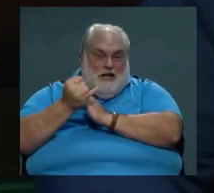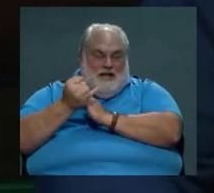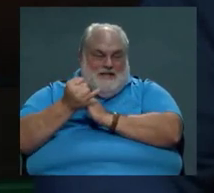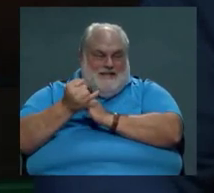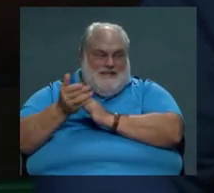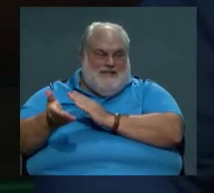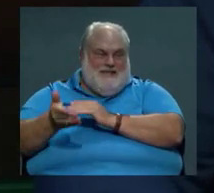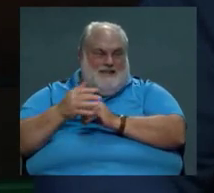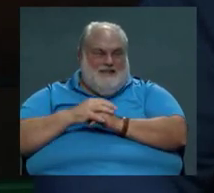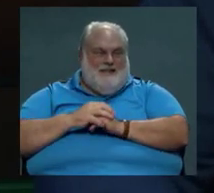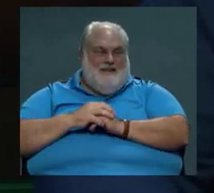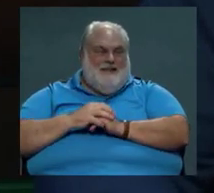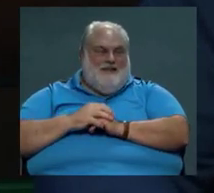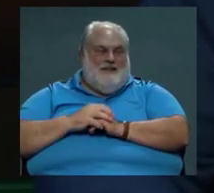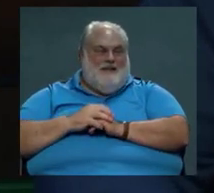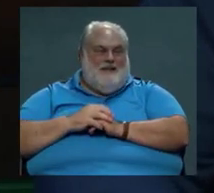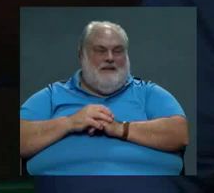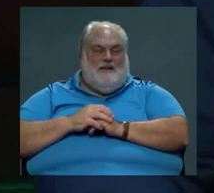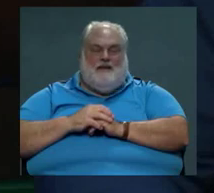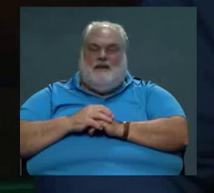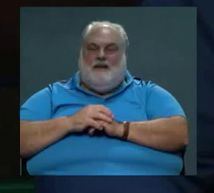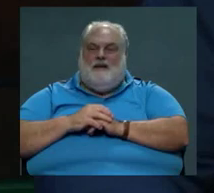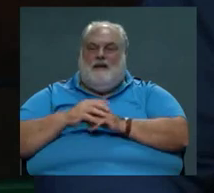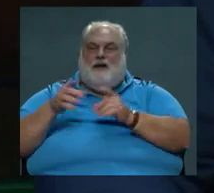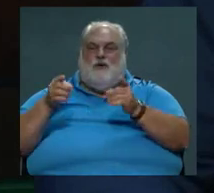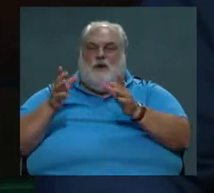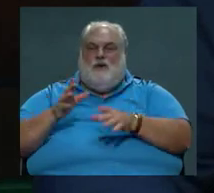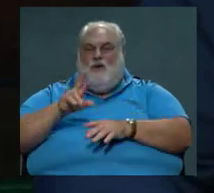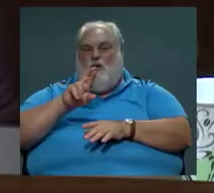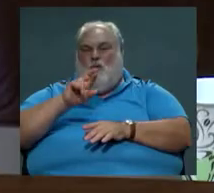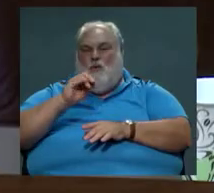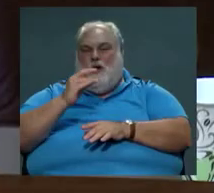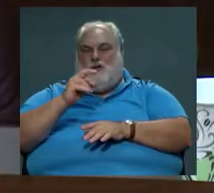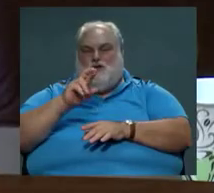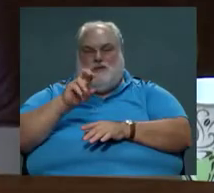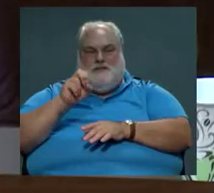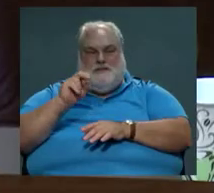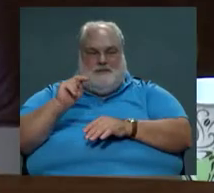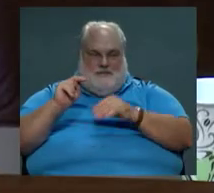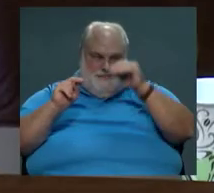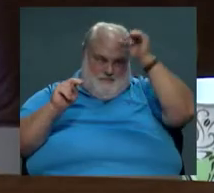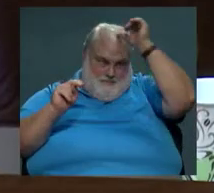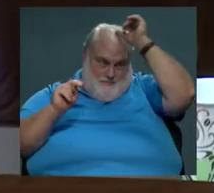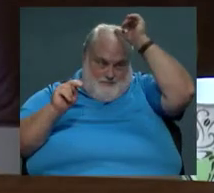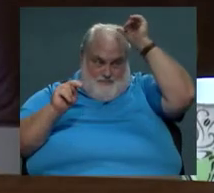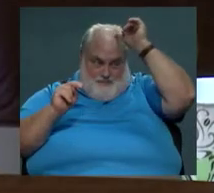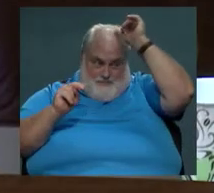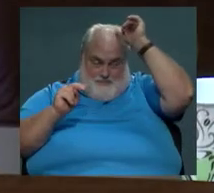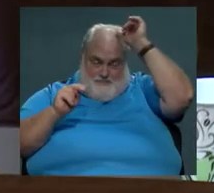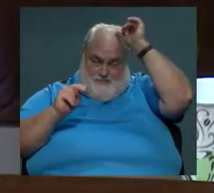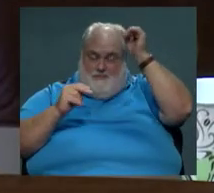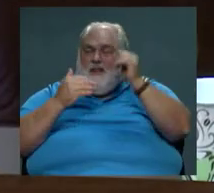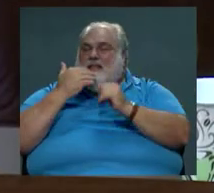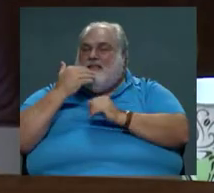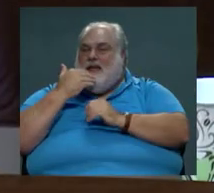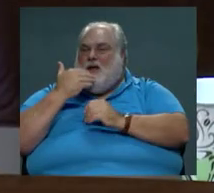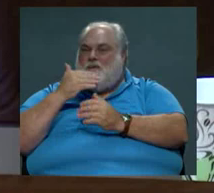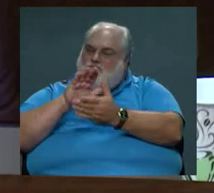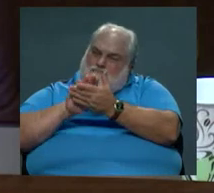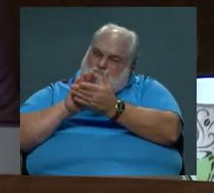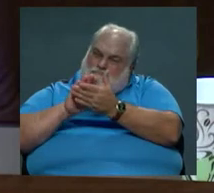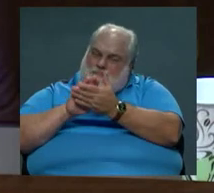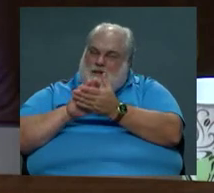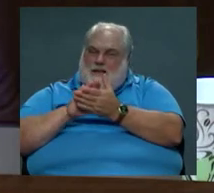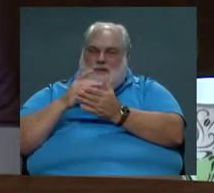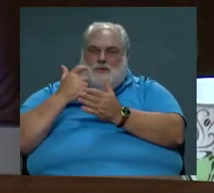future. Director Richardson, you have a comment, please. You're recognized. Yes, Mayor. Thank you. I want to echo your points that you just